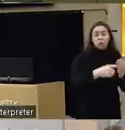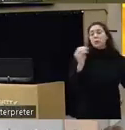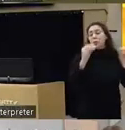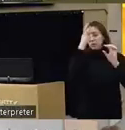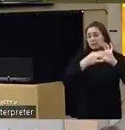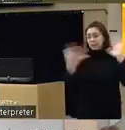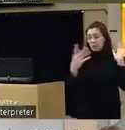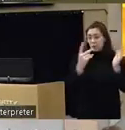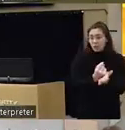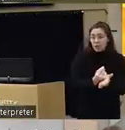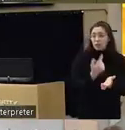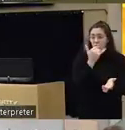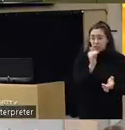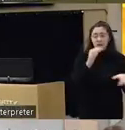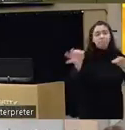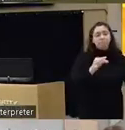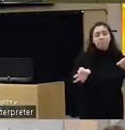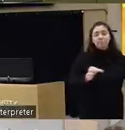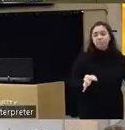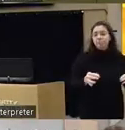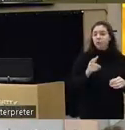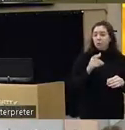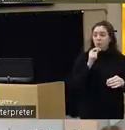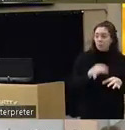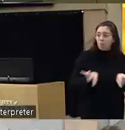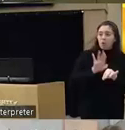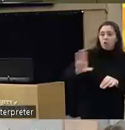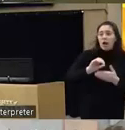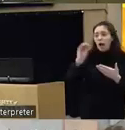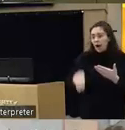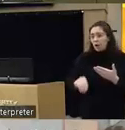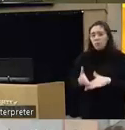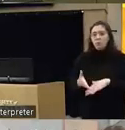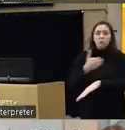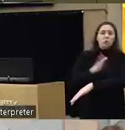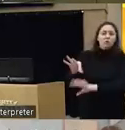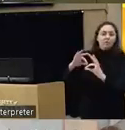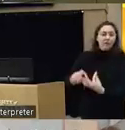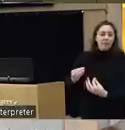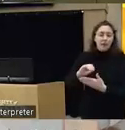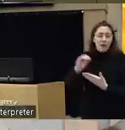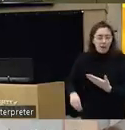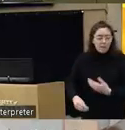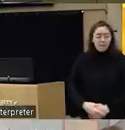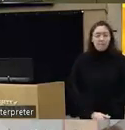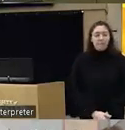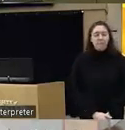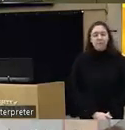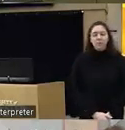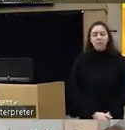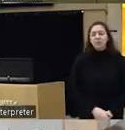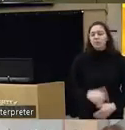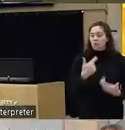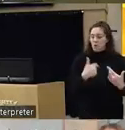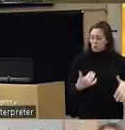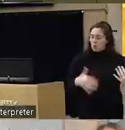how important it can be to someone's outcome and how it can improve a patient or family's outcome. So I'm really championing the